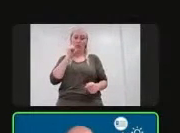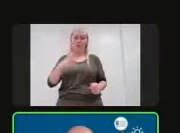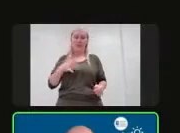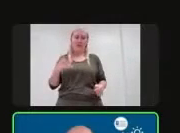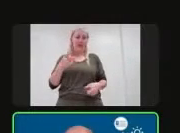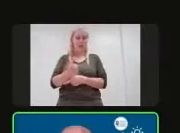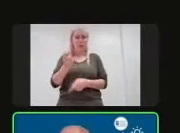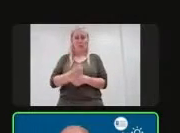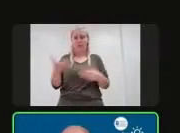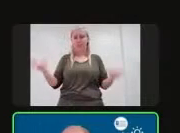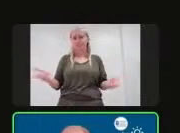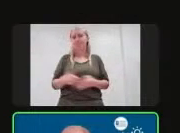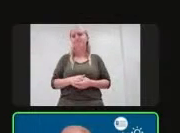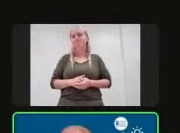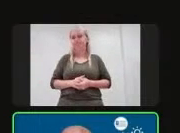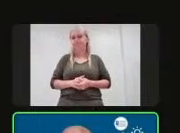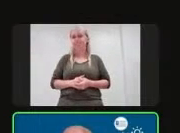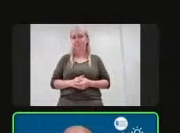appropriate. So,